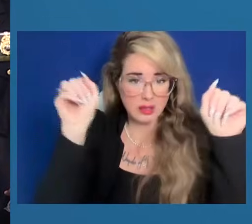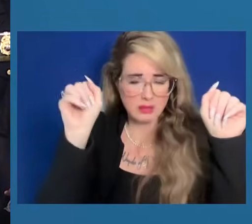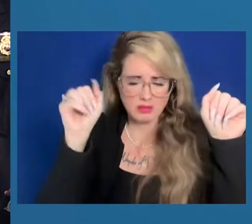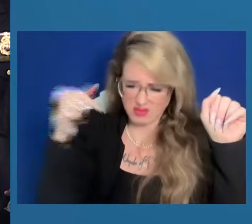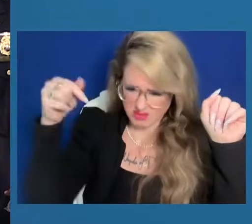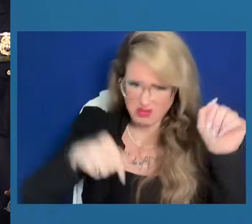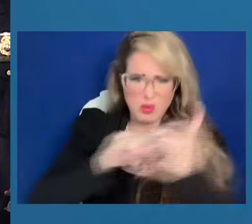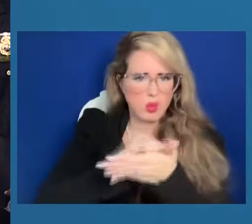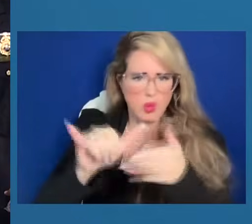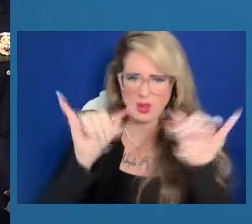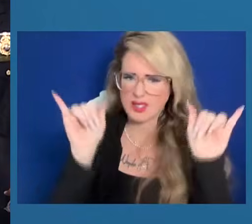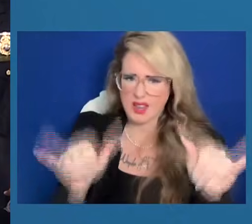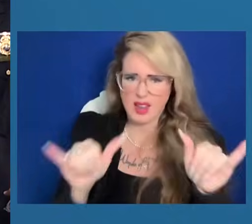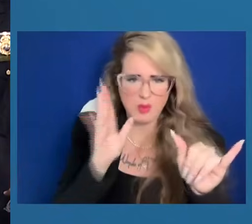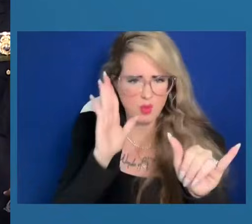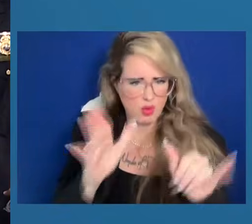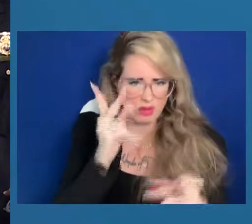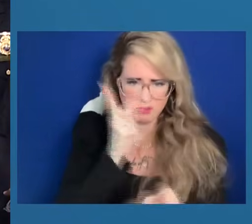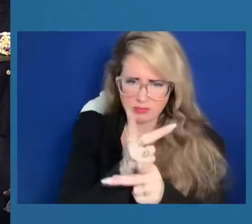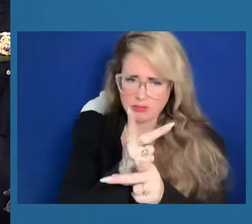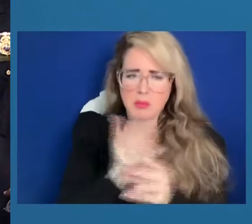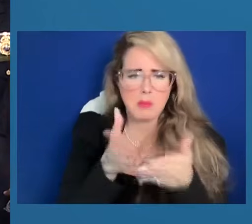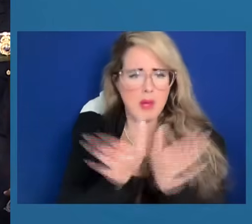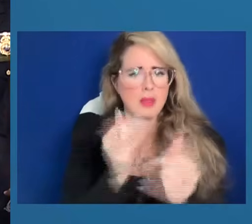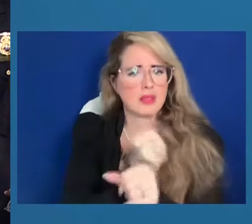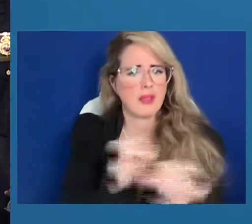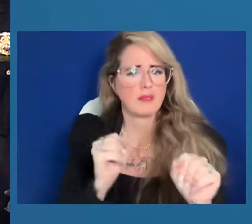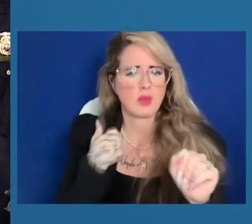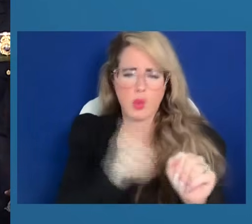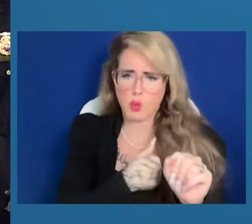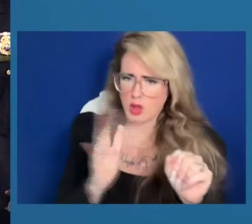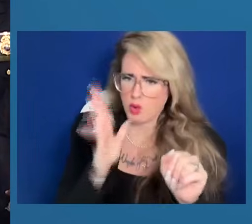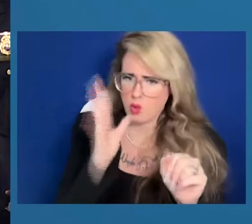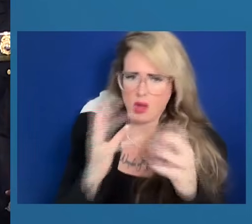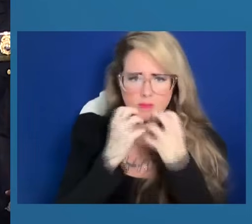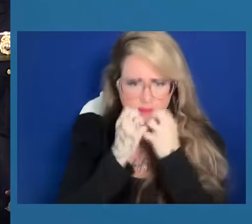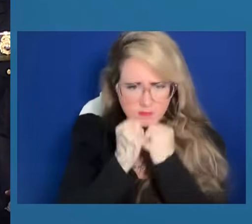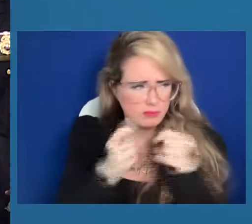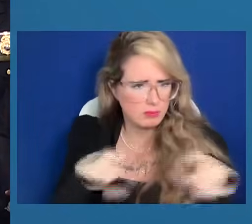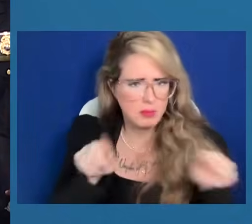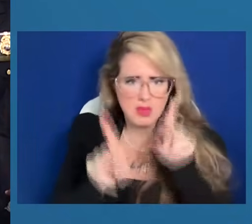uphold public safety lawfully and with humanity.